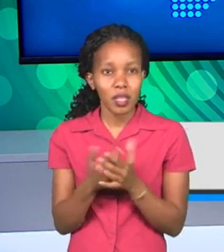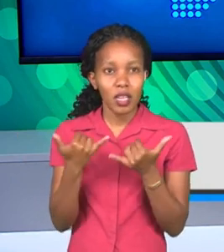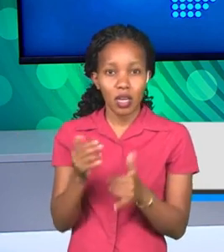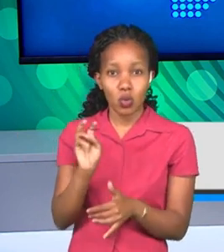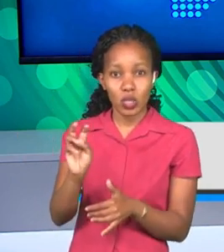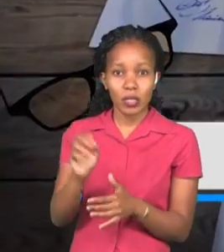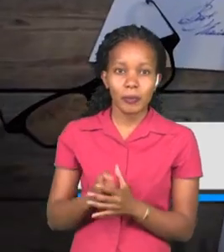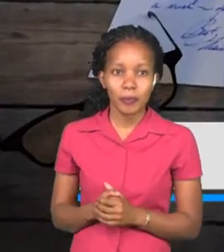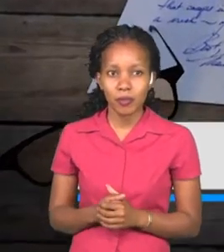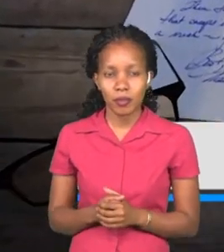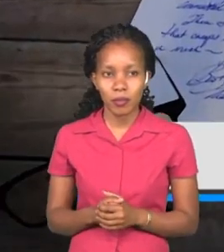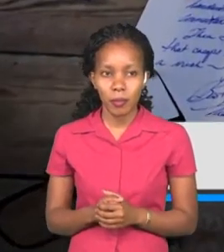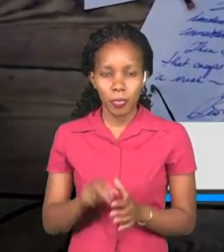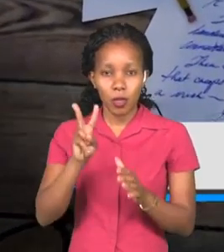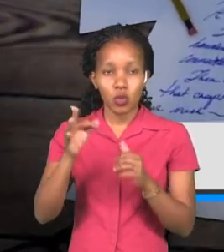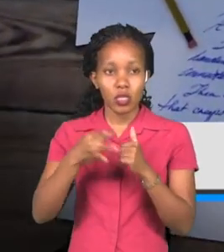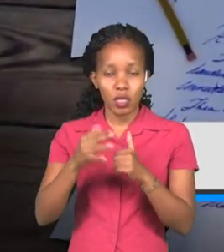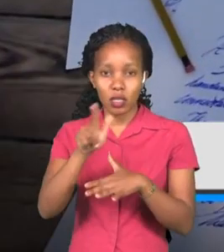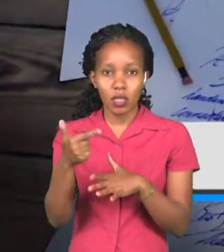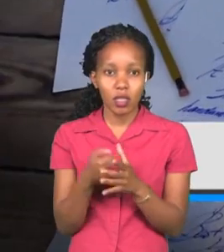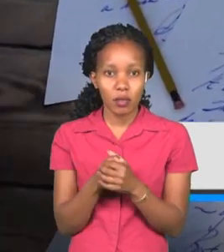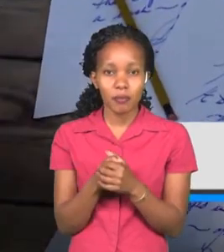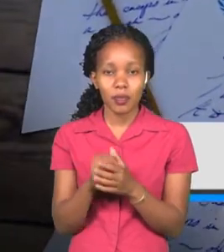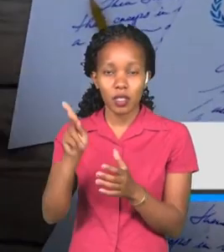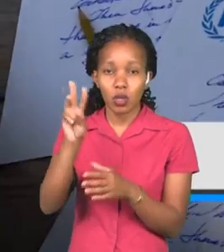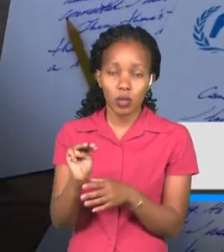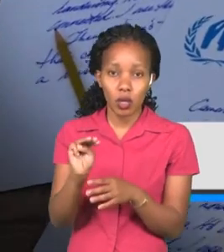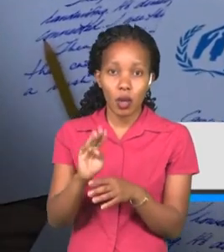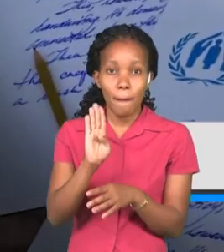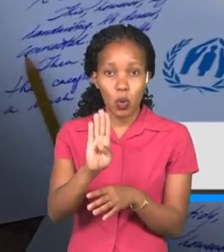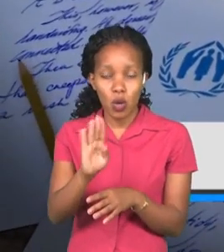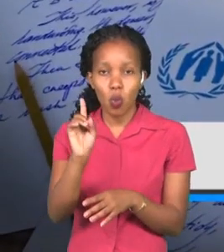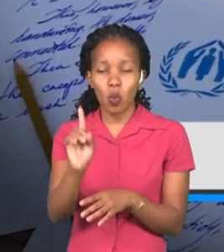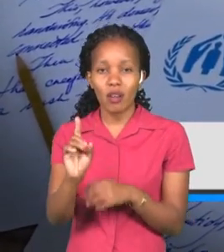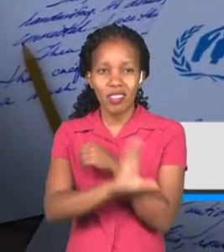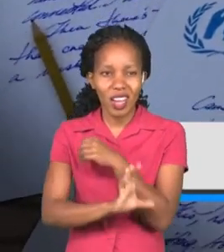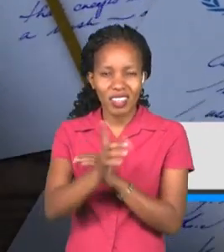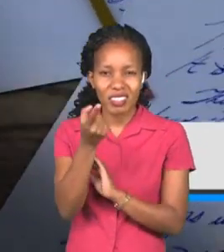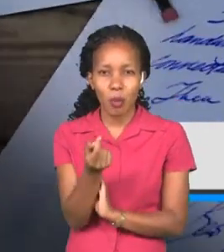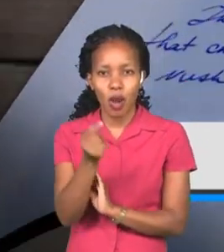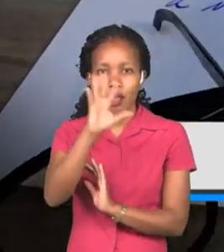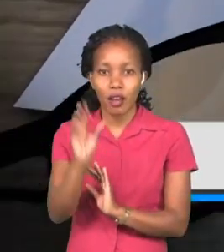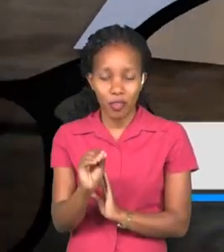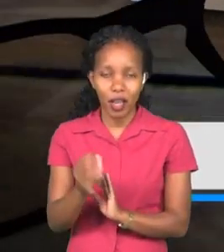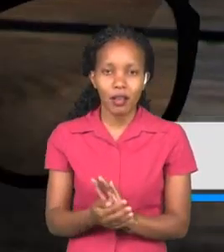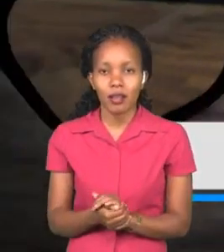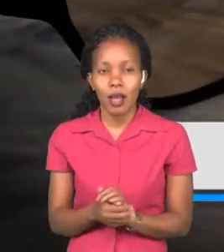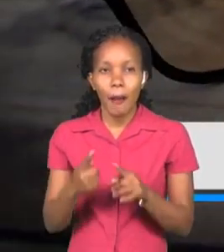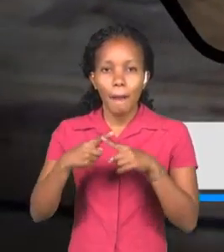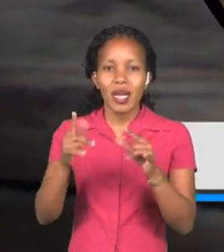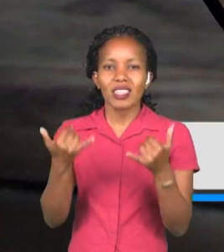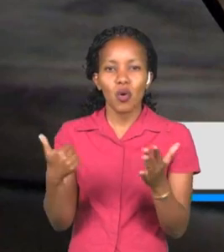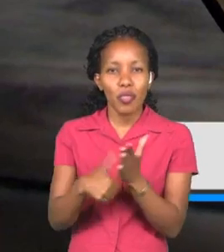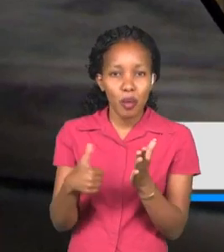out. Just 28,000 square kilometers, Burundi is one of the smallest countries in Africa. But the